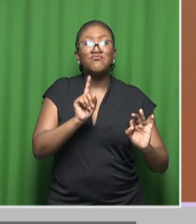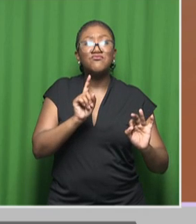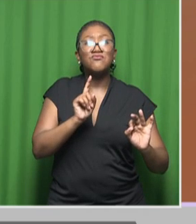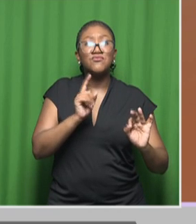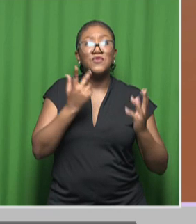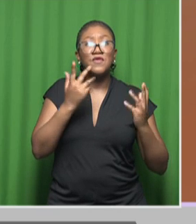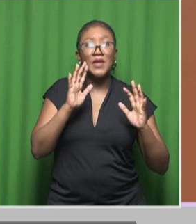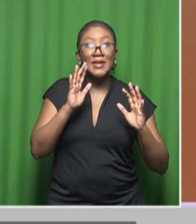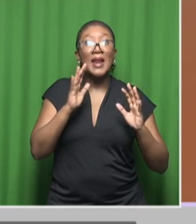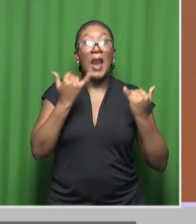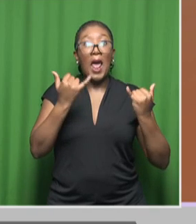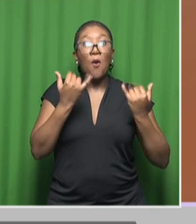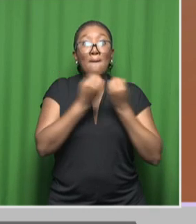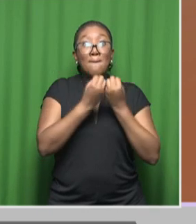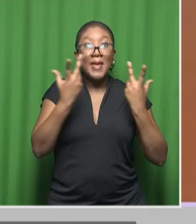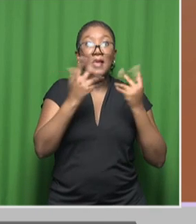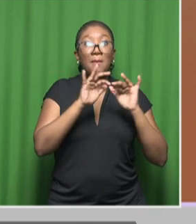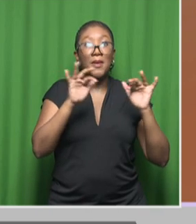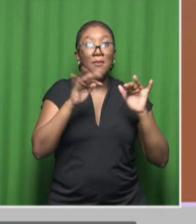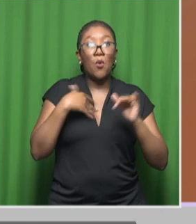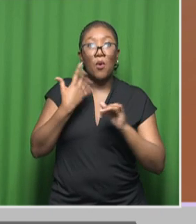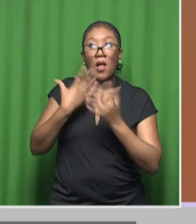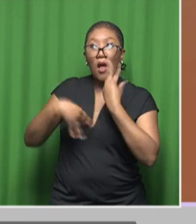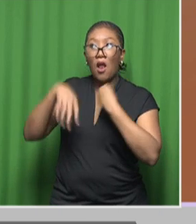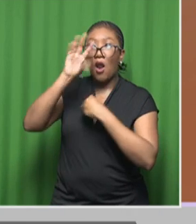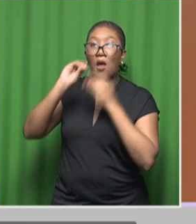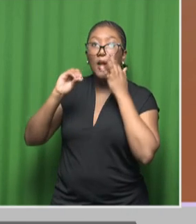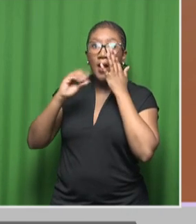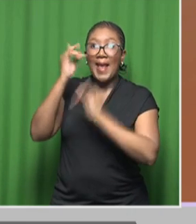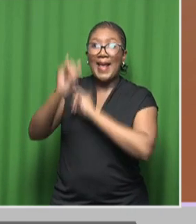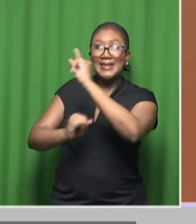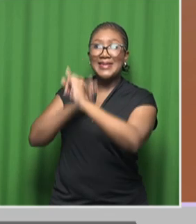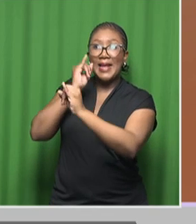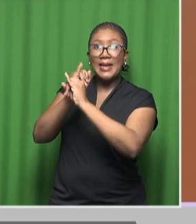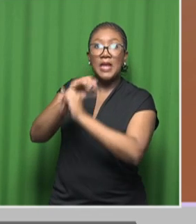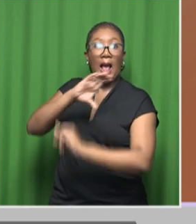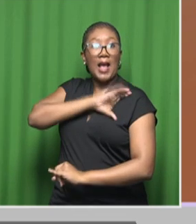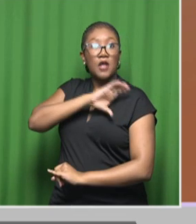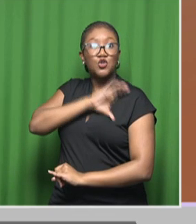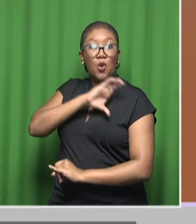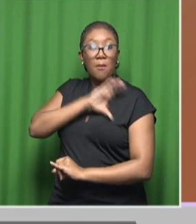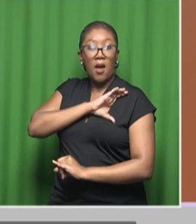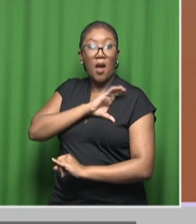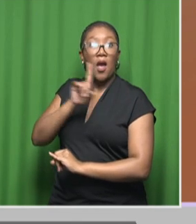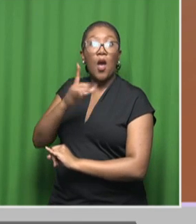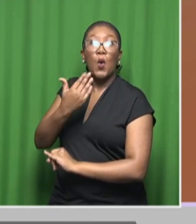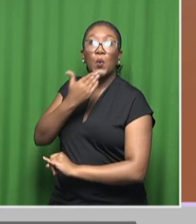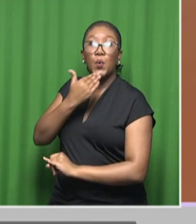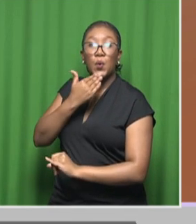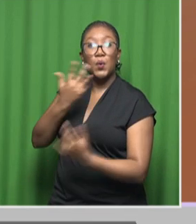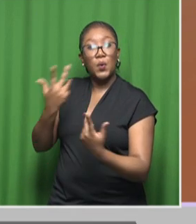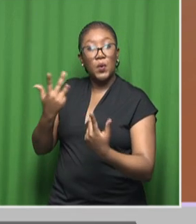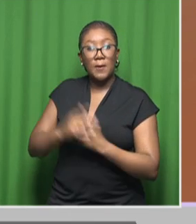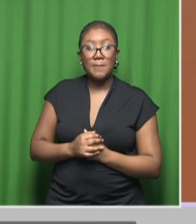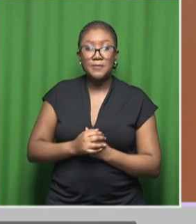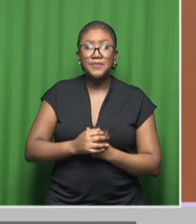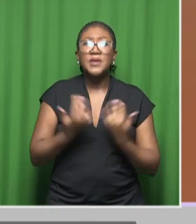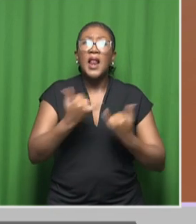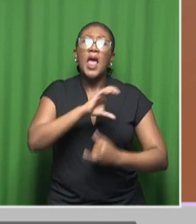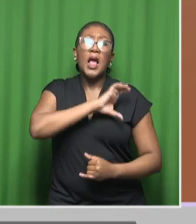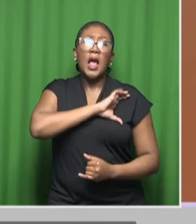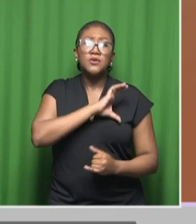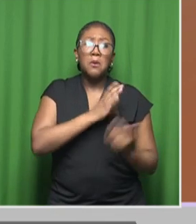the ceiling. Now we are trying to study who our international customers are. So who's the target market? Who's the target